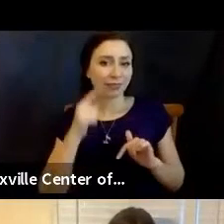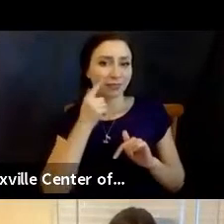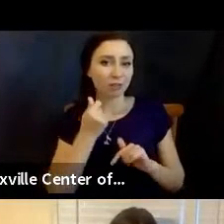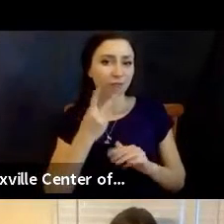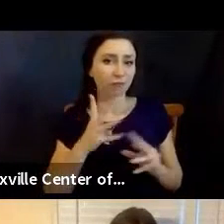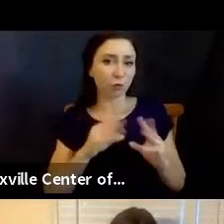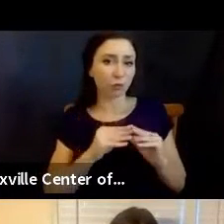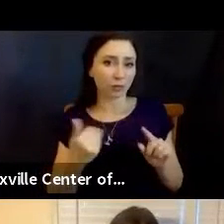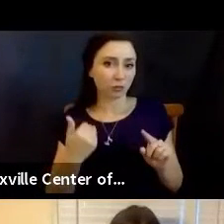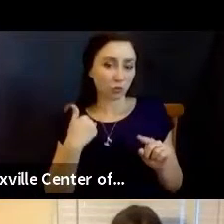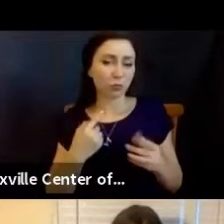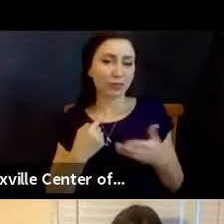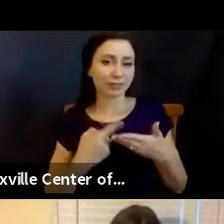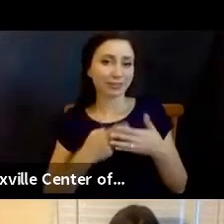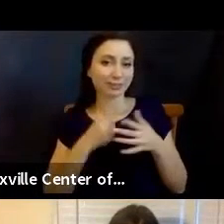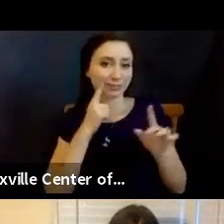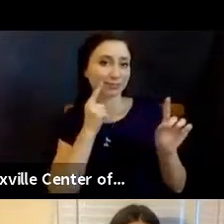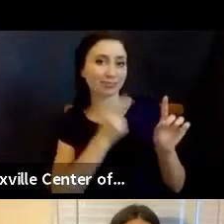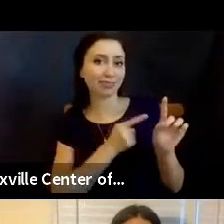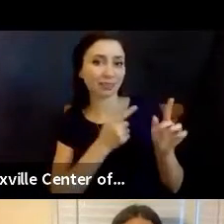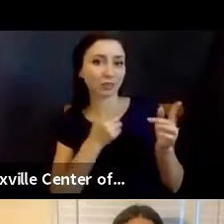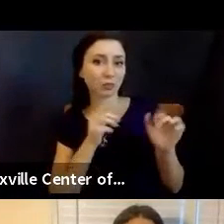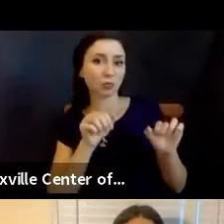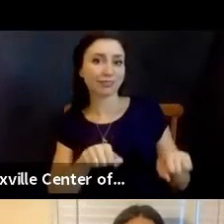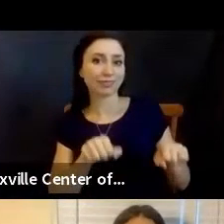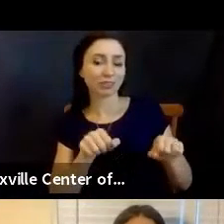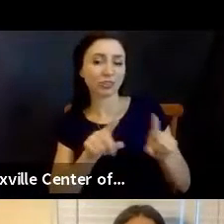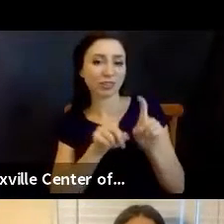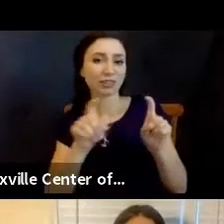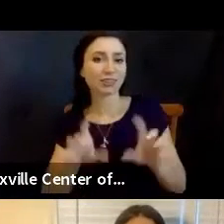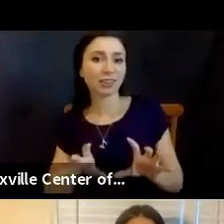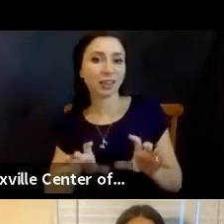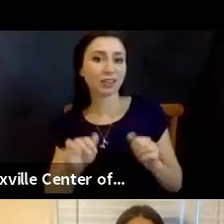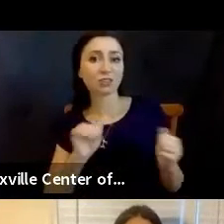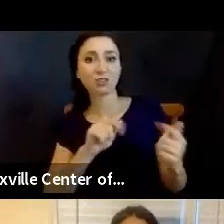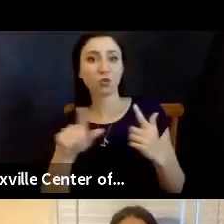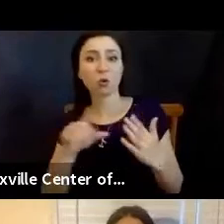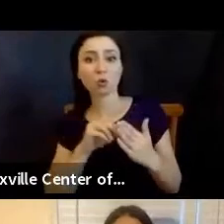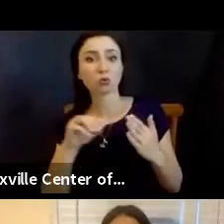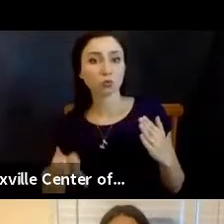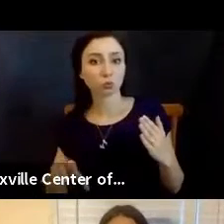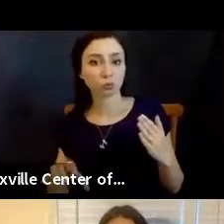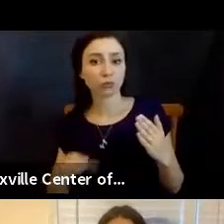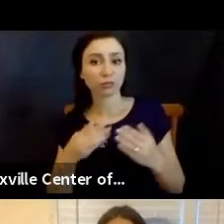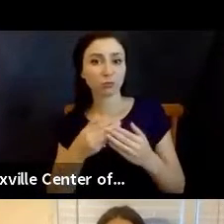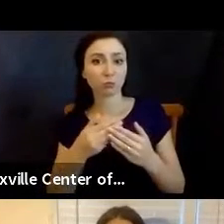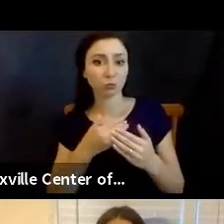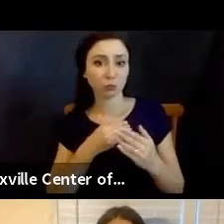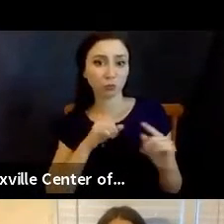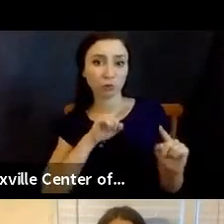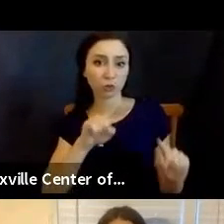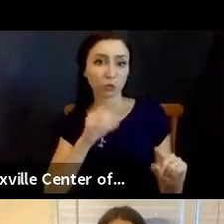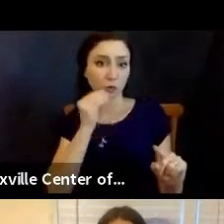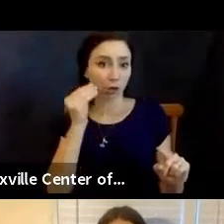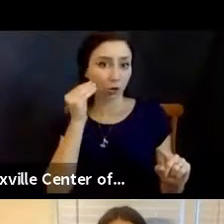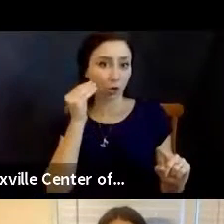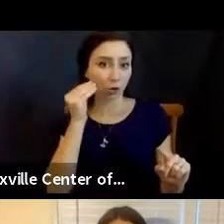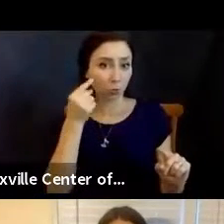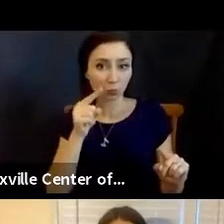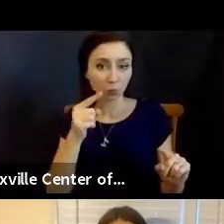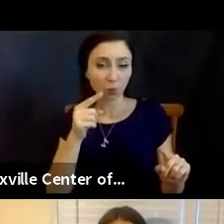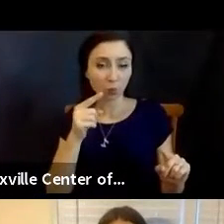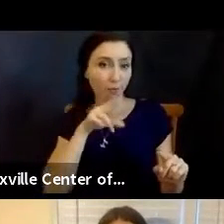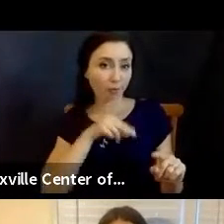we had talked about the intent to potentially test all the students before they went home for